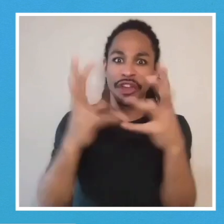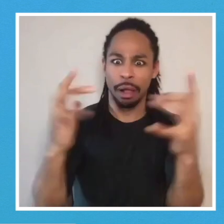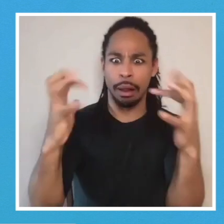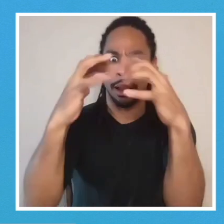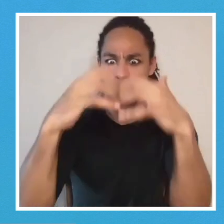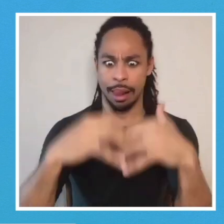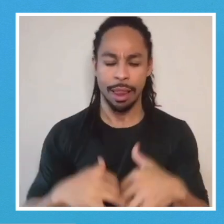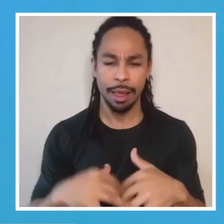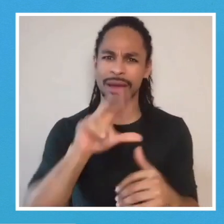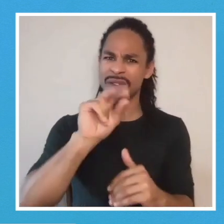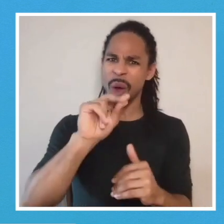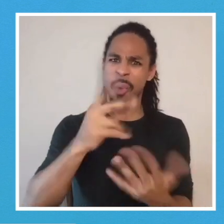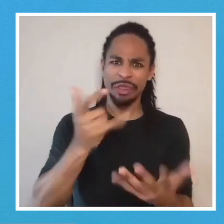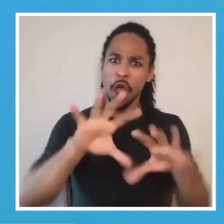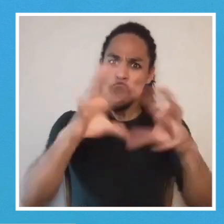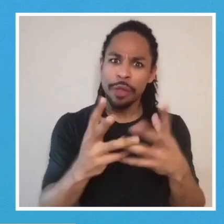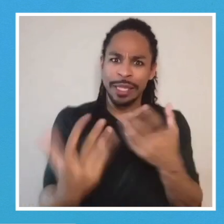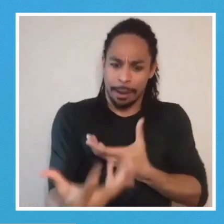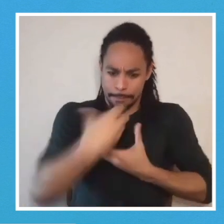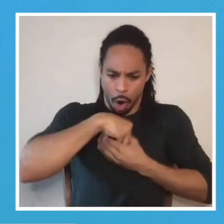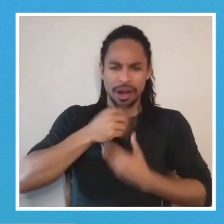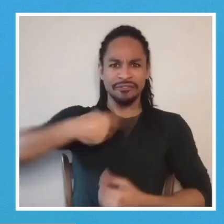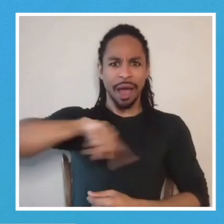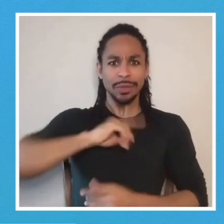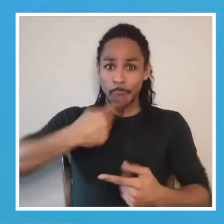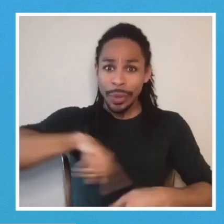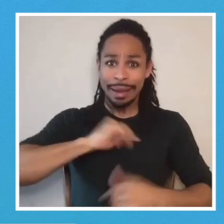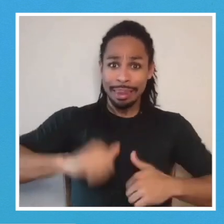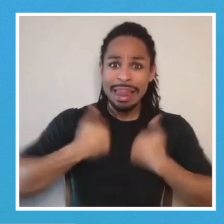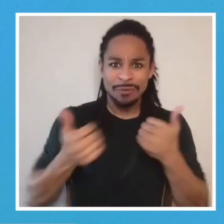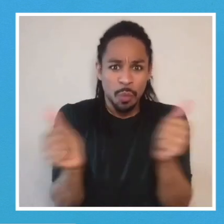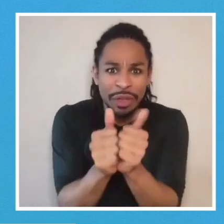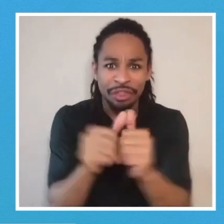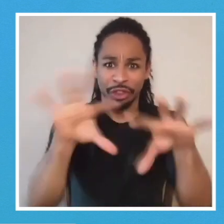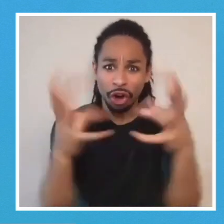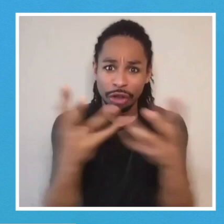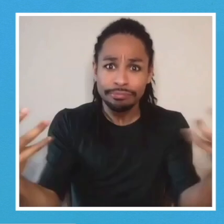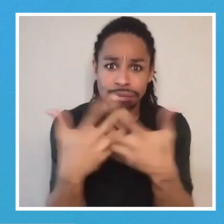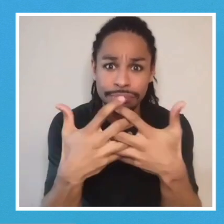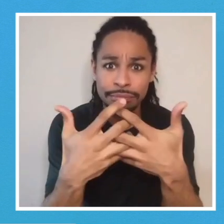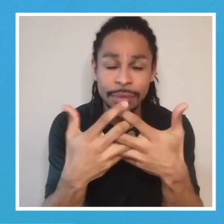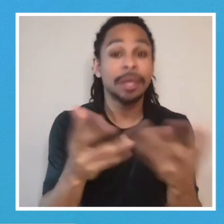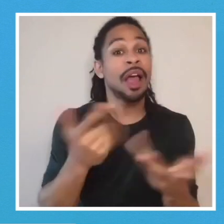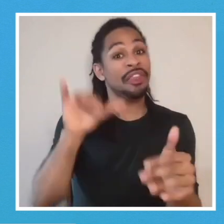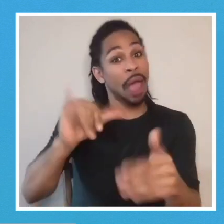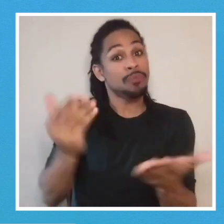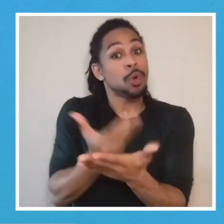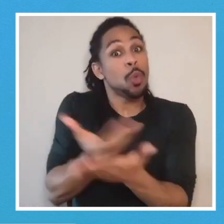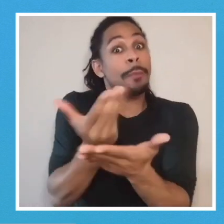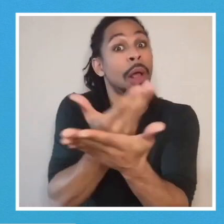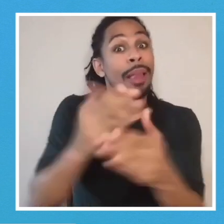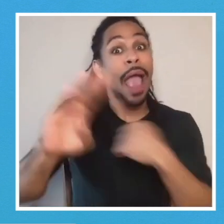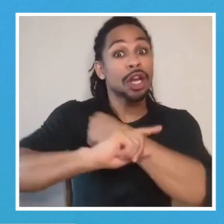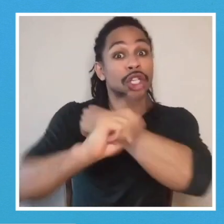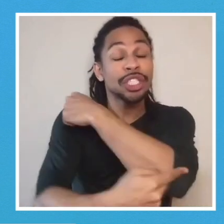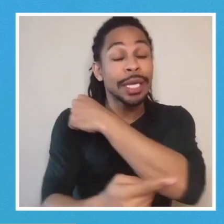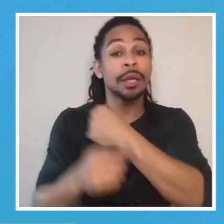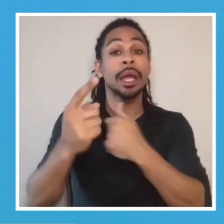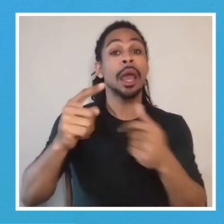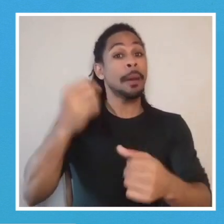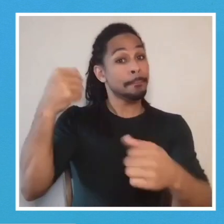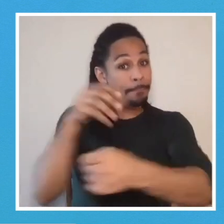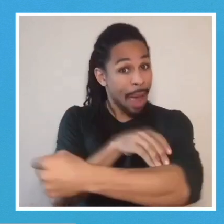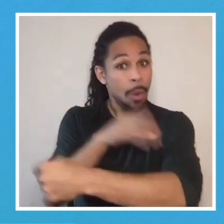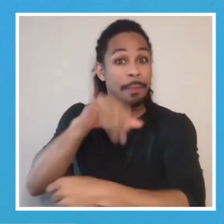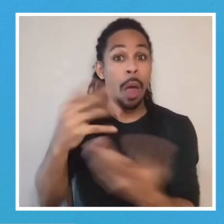live. That movement is rising. Renewable energy is spreading and getting cheaper as it's powered by the wind and sun. And